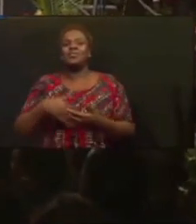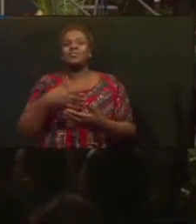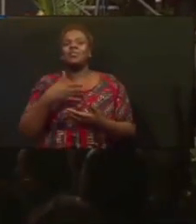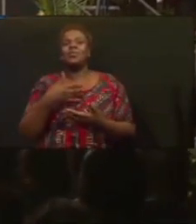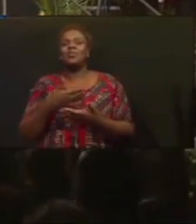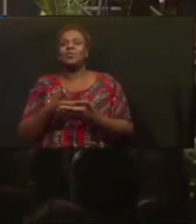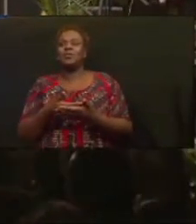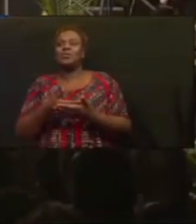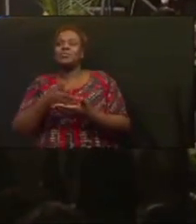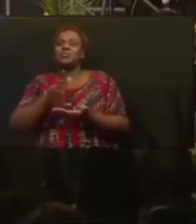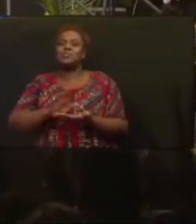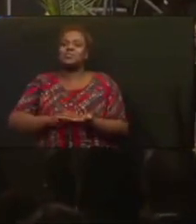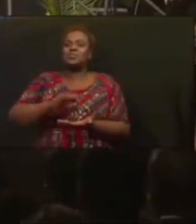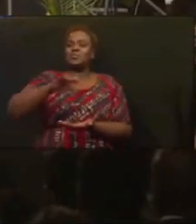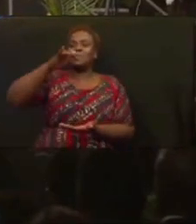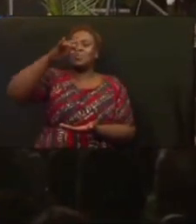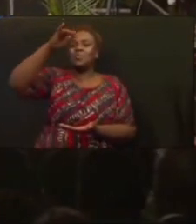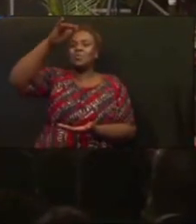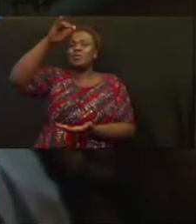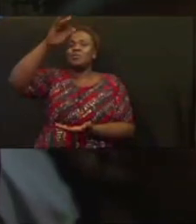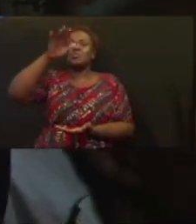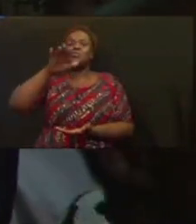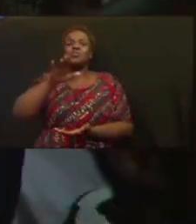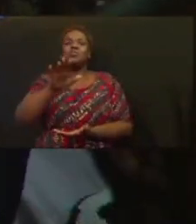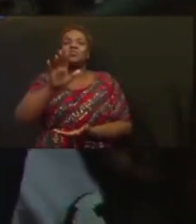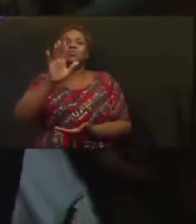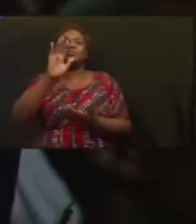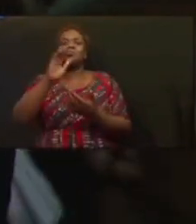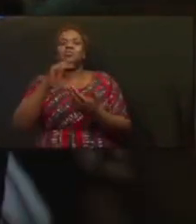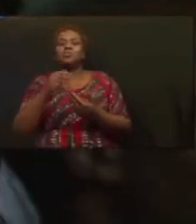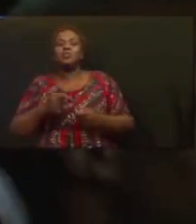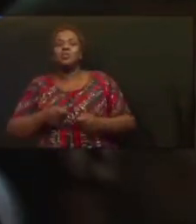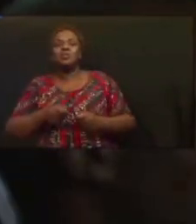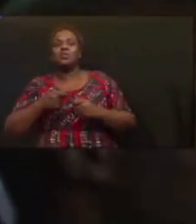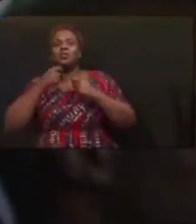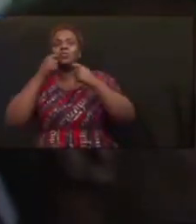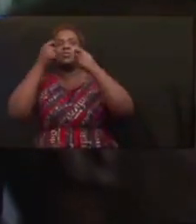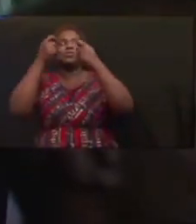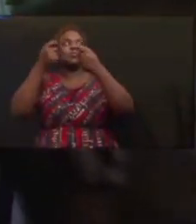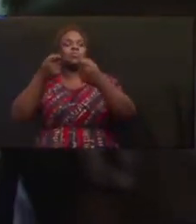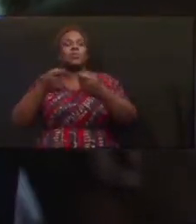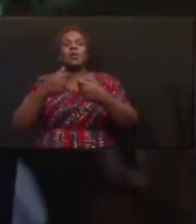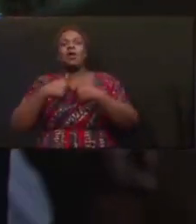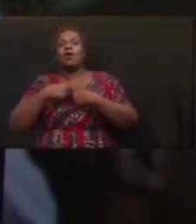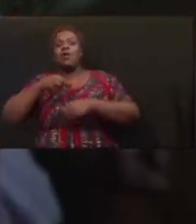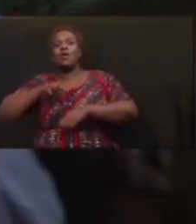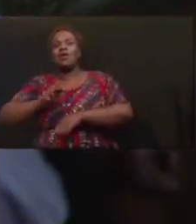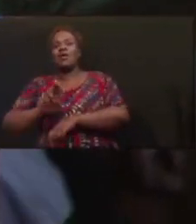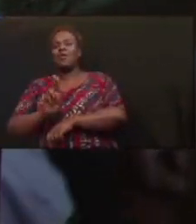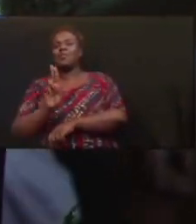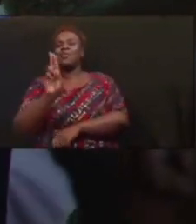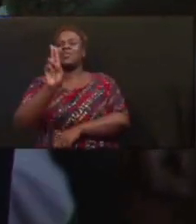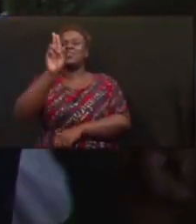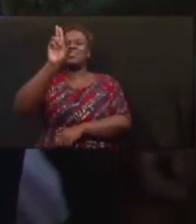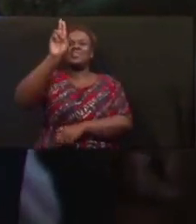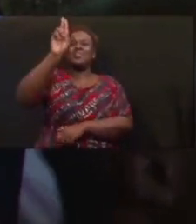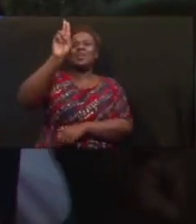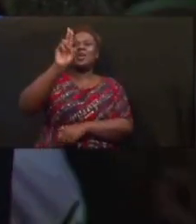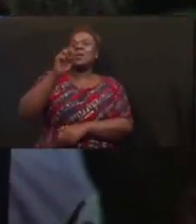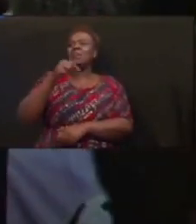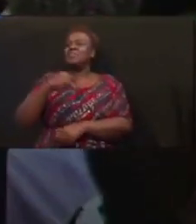get the praise, you take the honor. I just want to